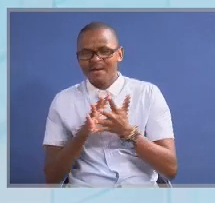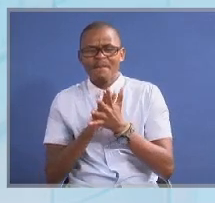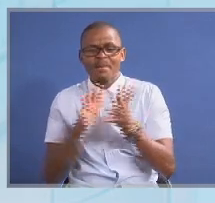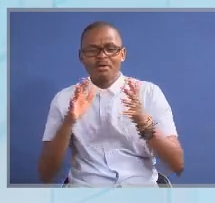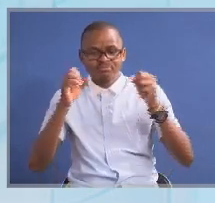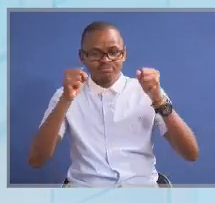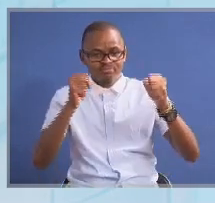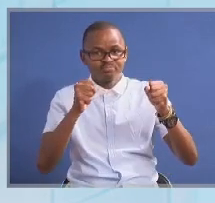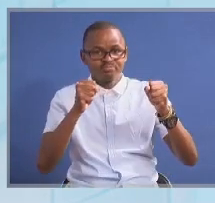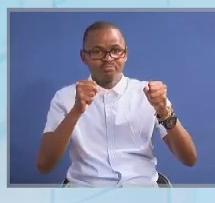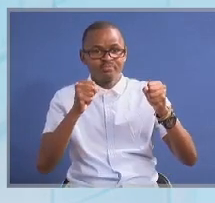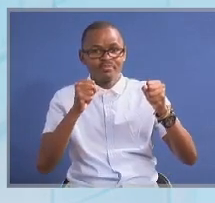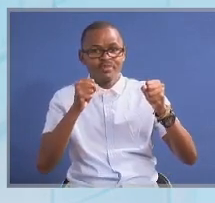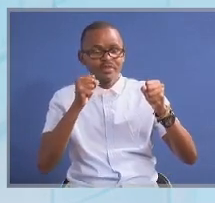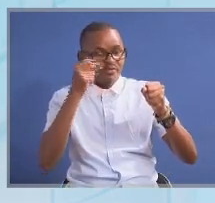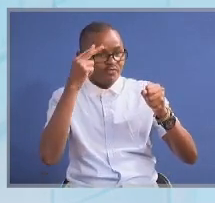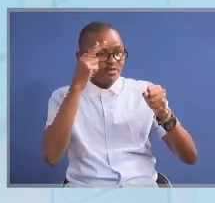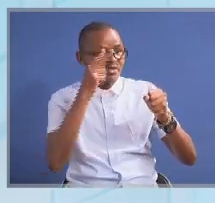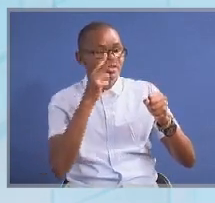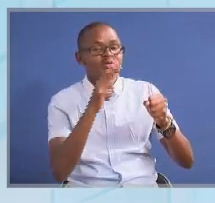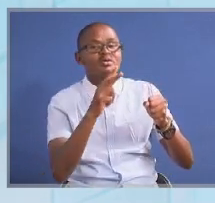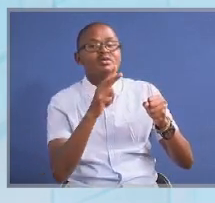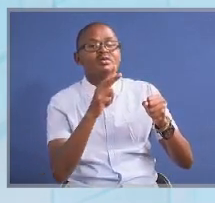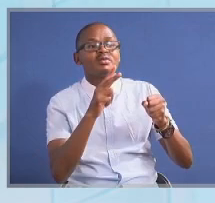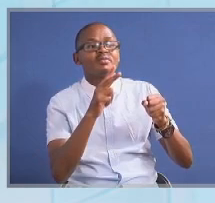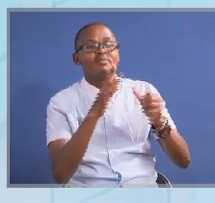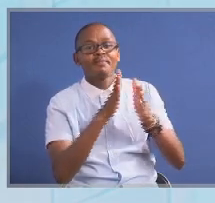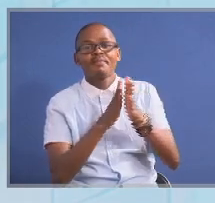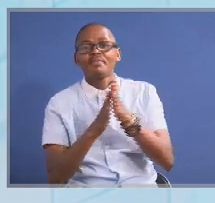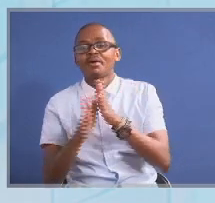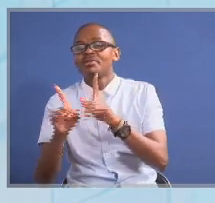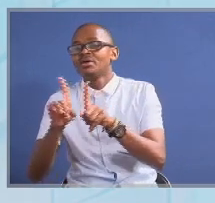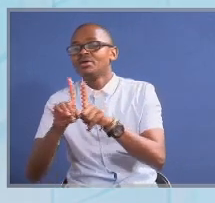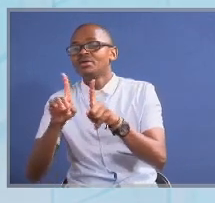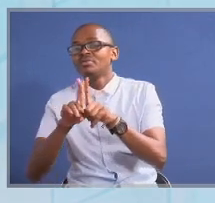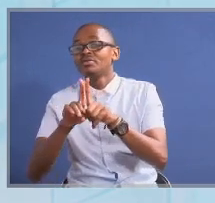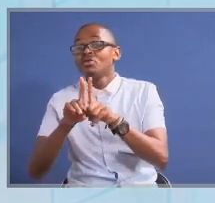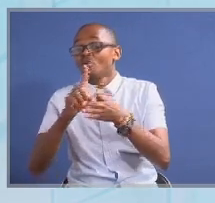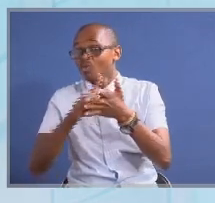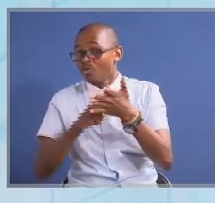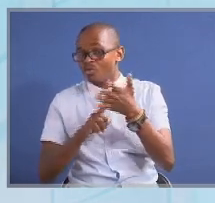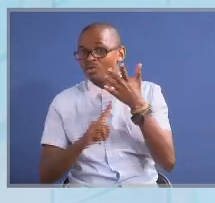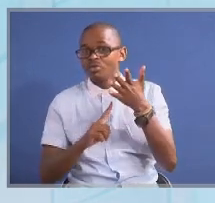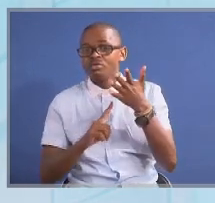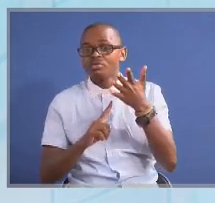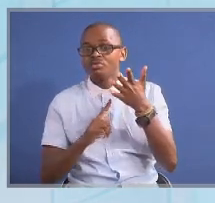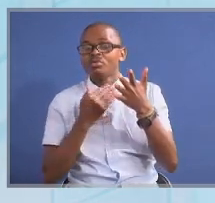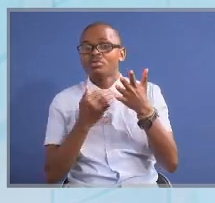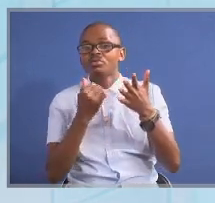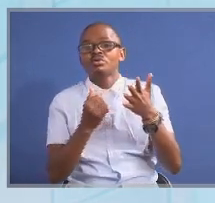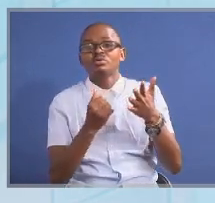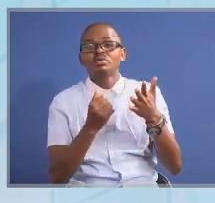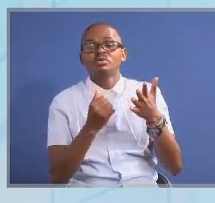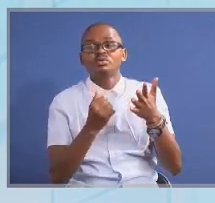strong and visible plan, as well as what they want to be,